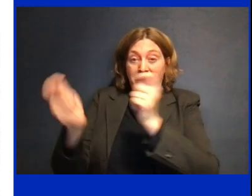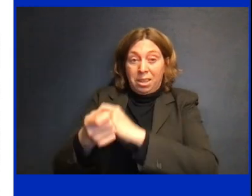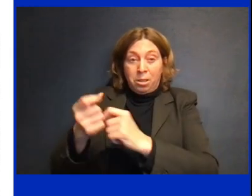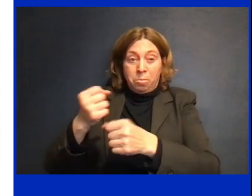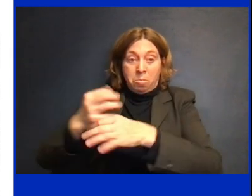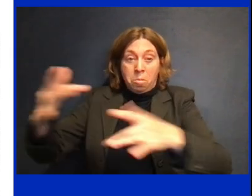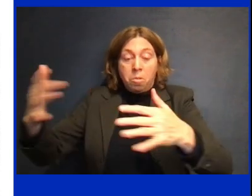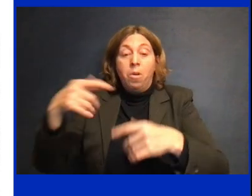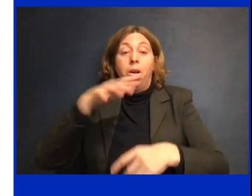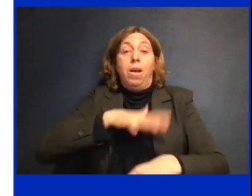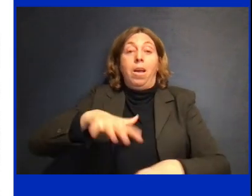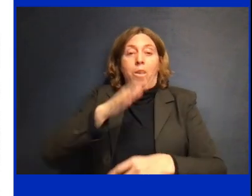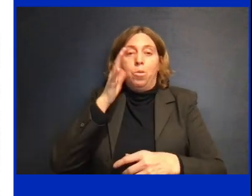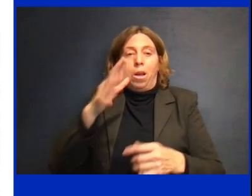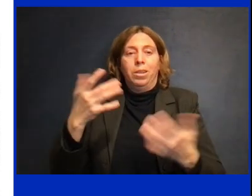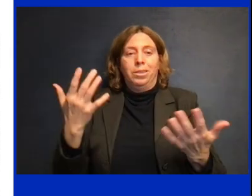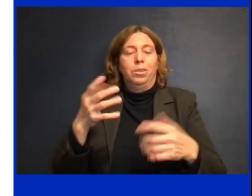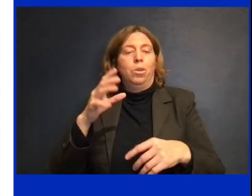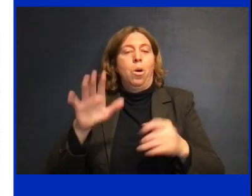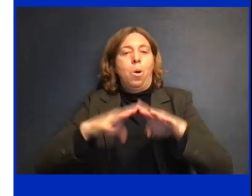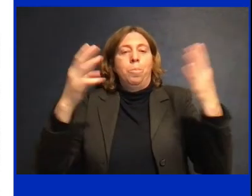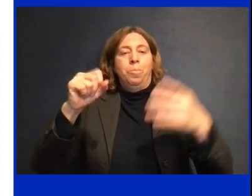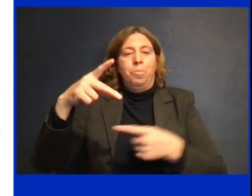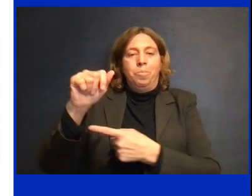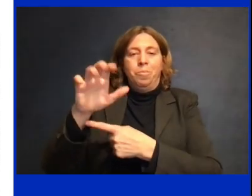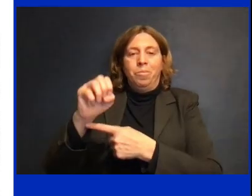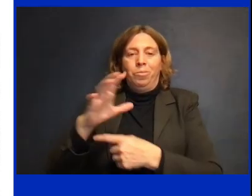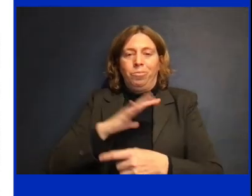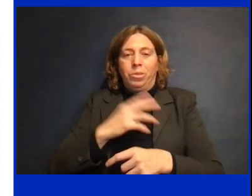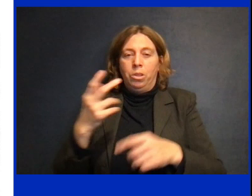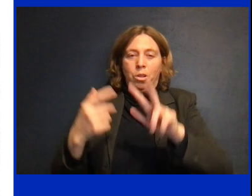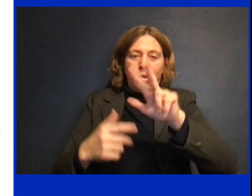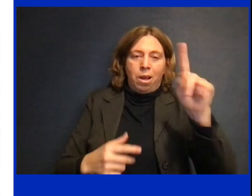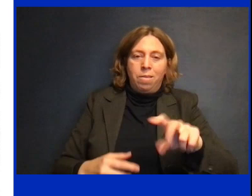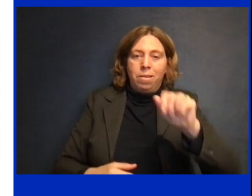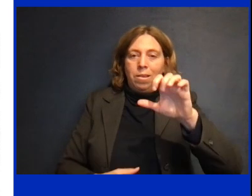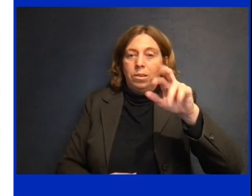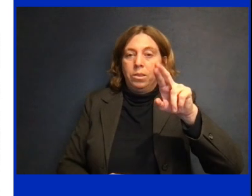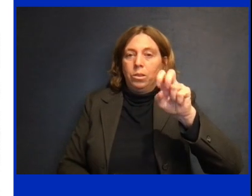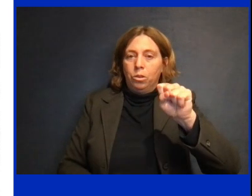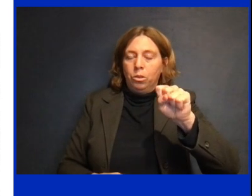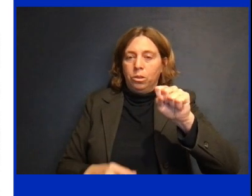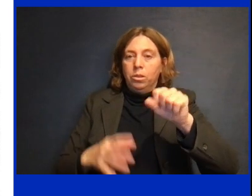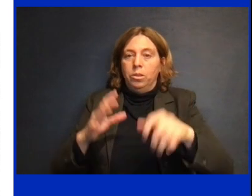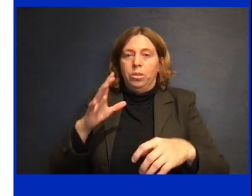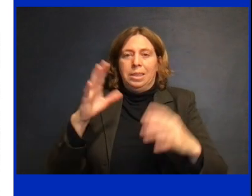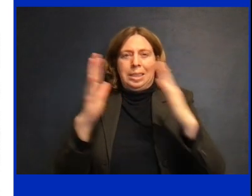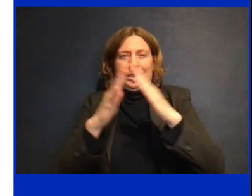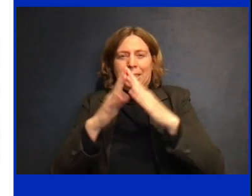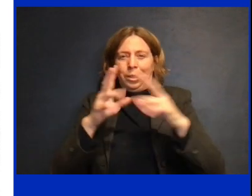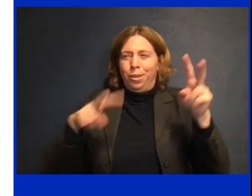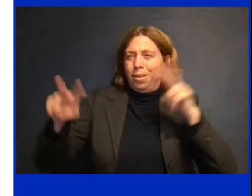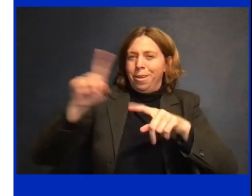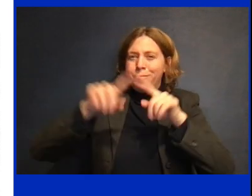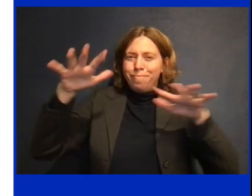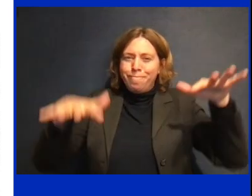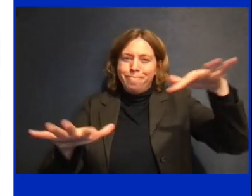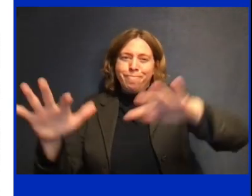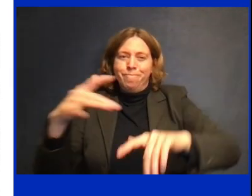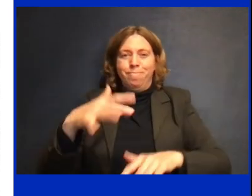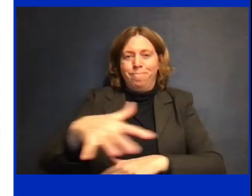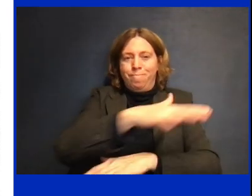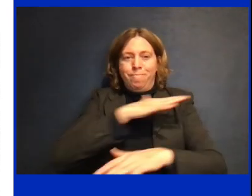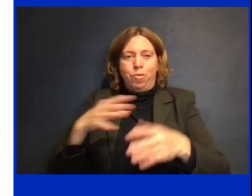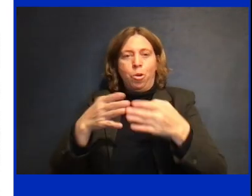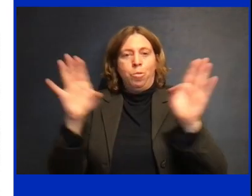publicly accessible open spaces, totaling nearly 3½ acres, enhancing the urban landscape.